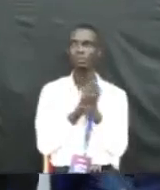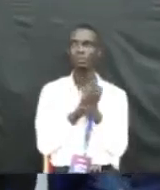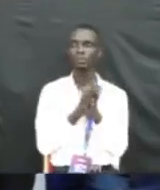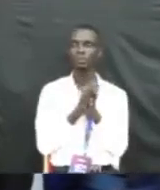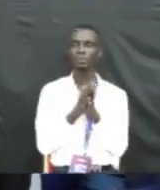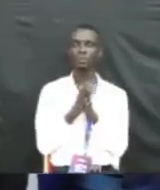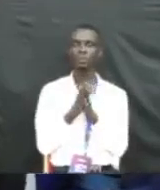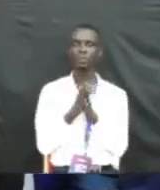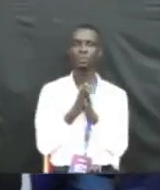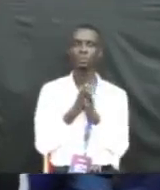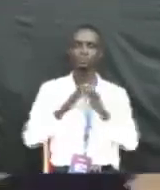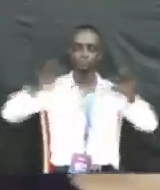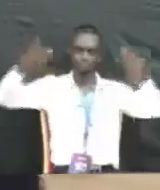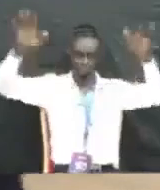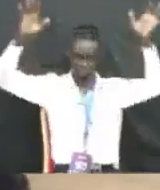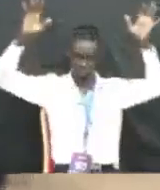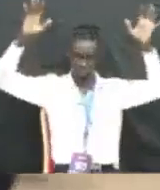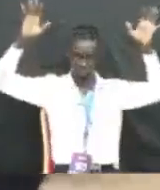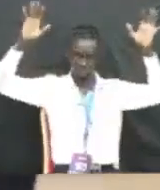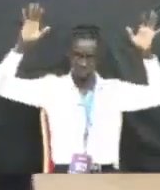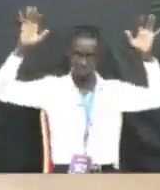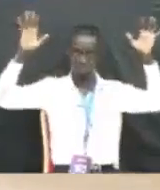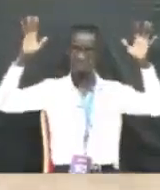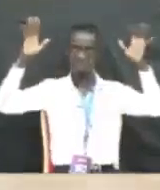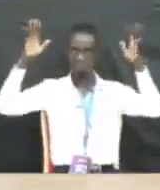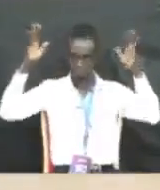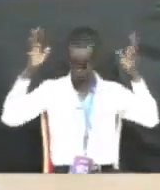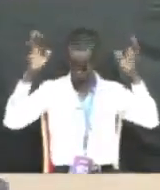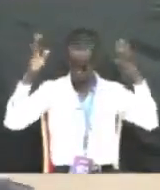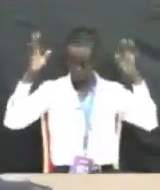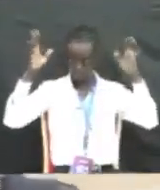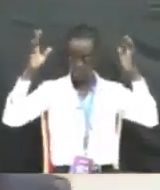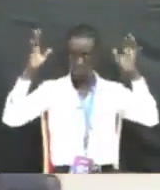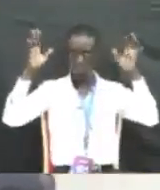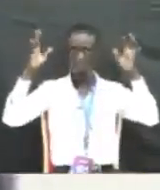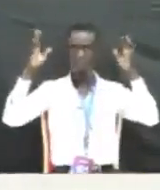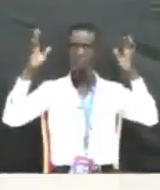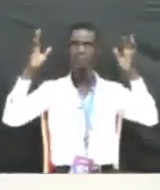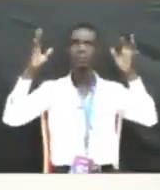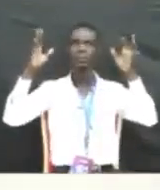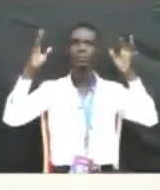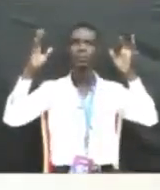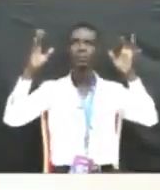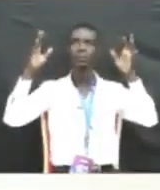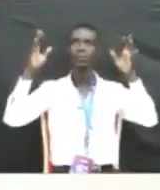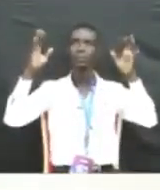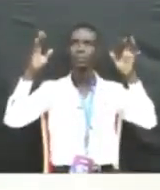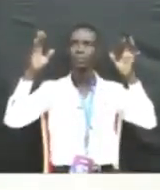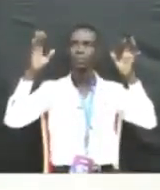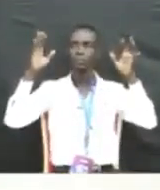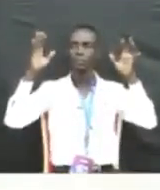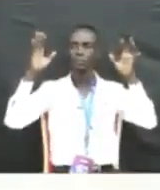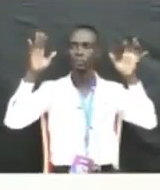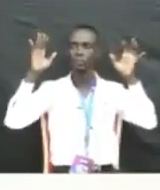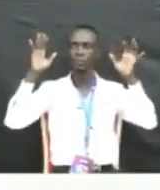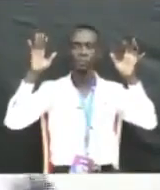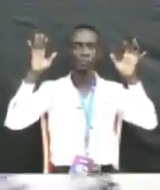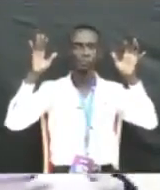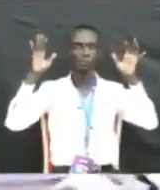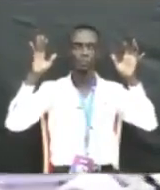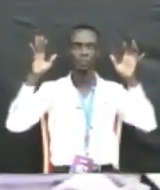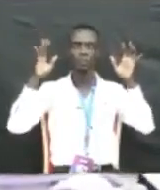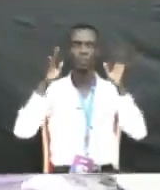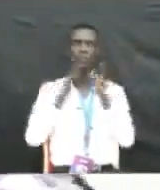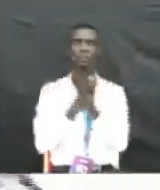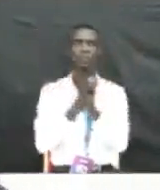Shall we put our hands together for our dear? Please let the Mama Martha please join. Now we are